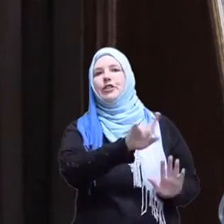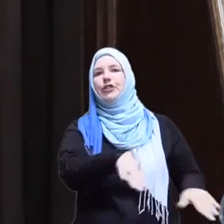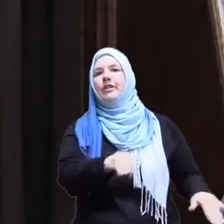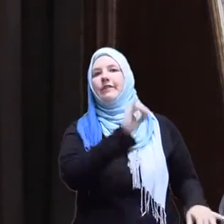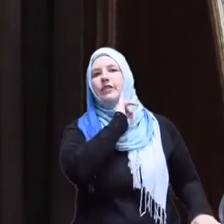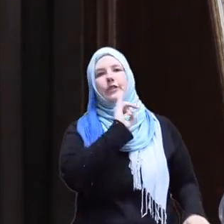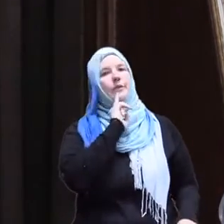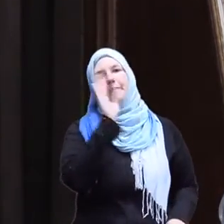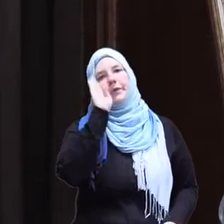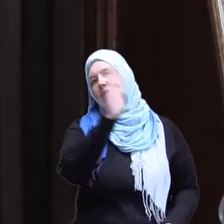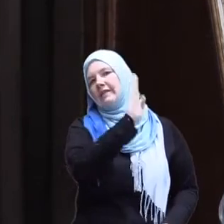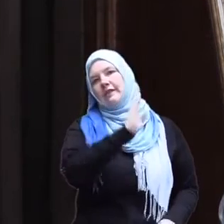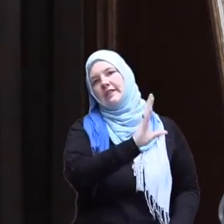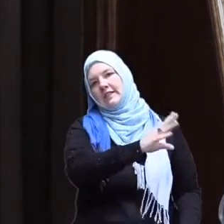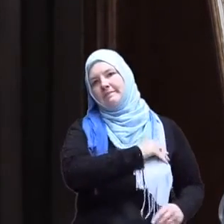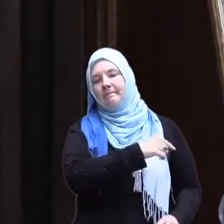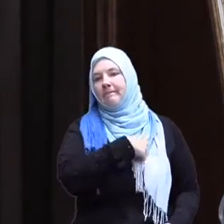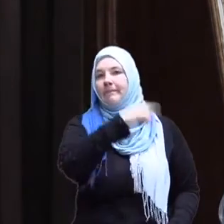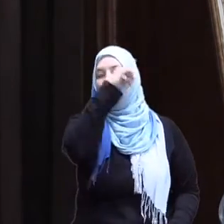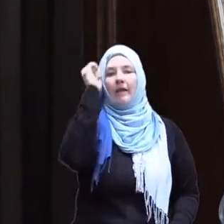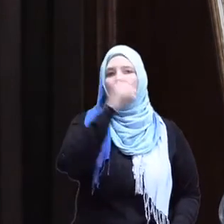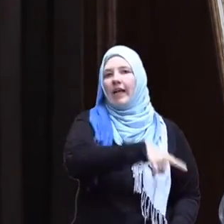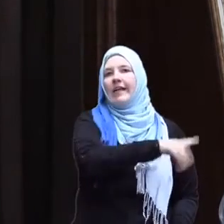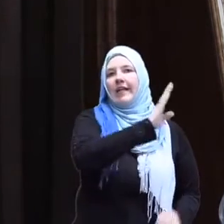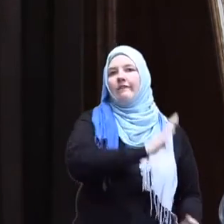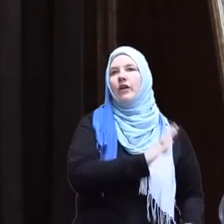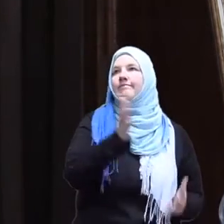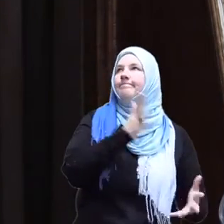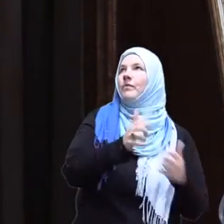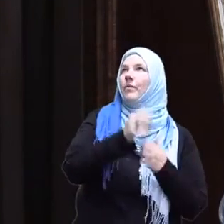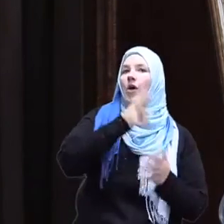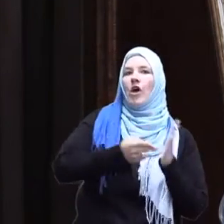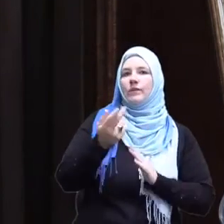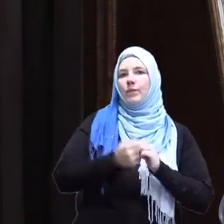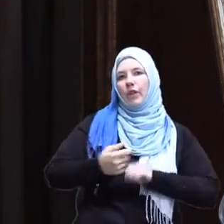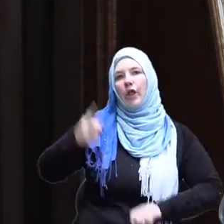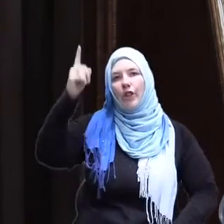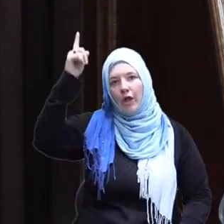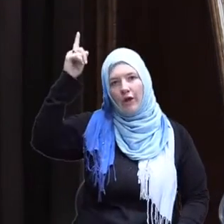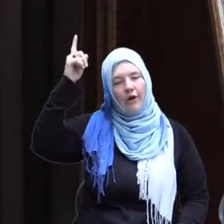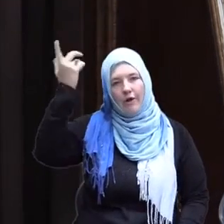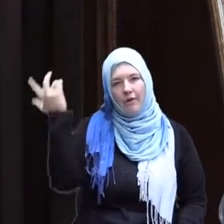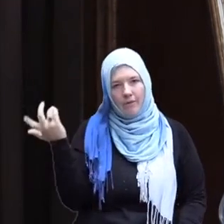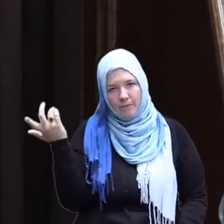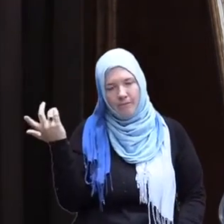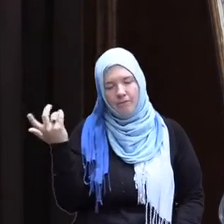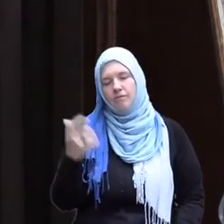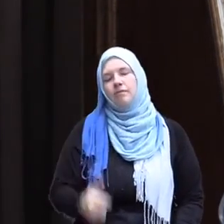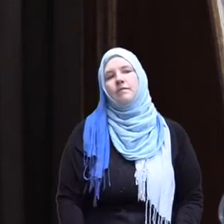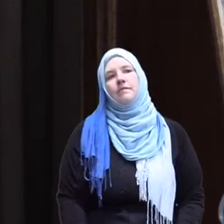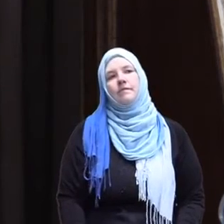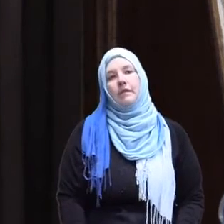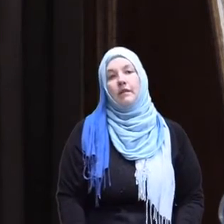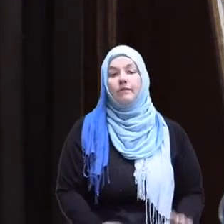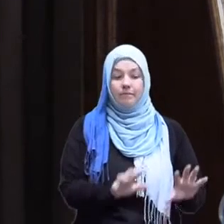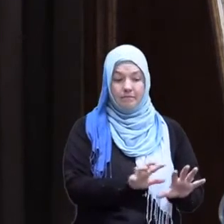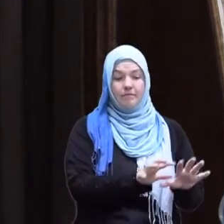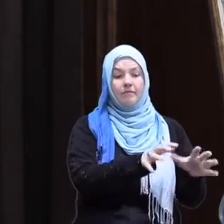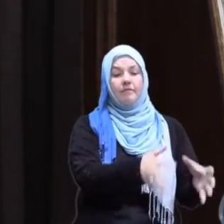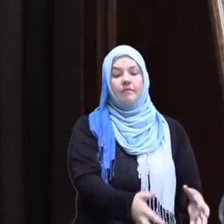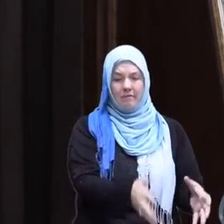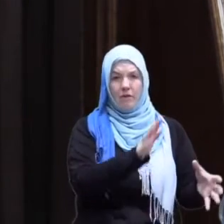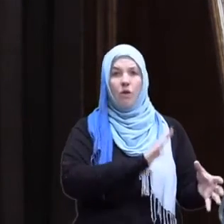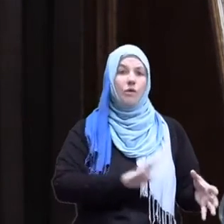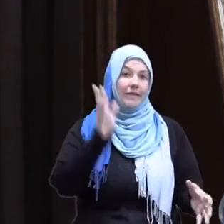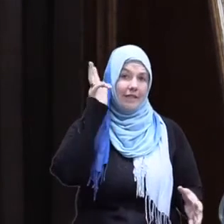the ayah 75. Do you really hope that they will ever believe you while a group of them used to hear